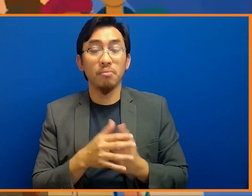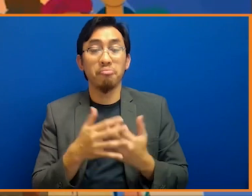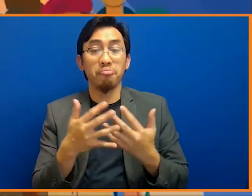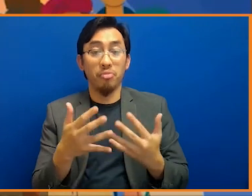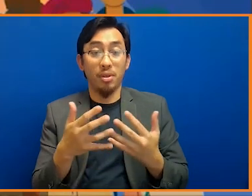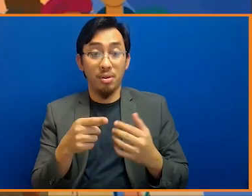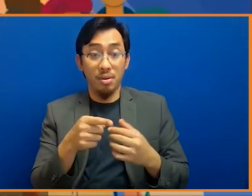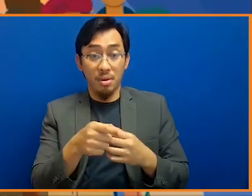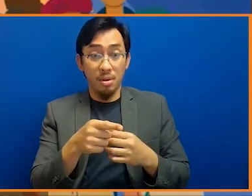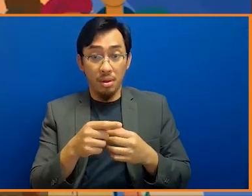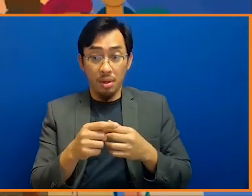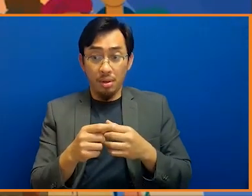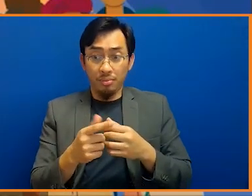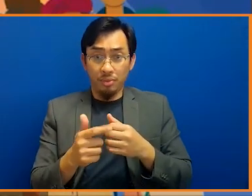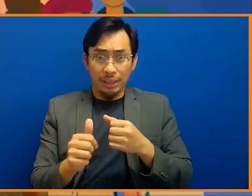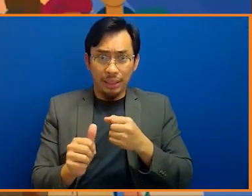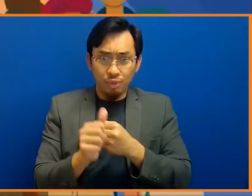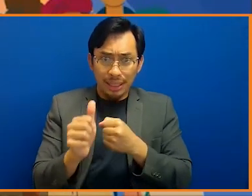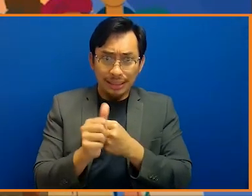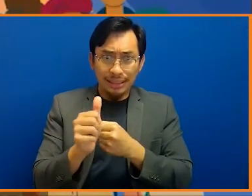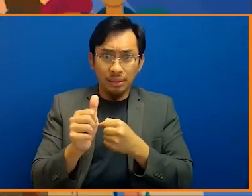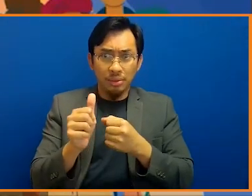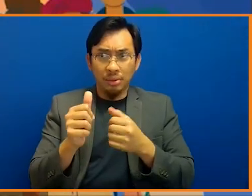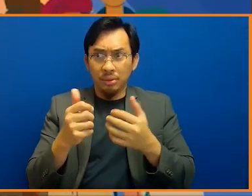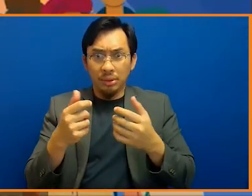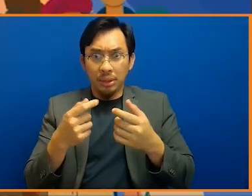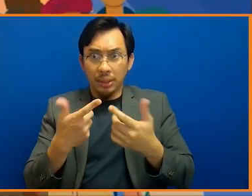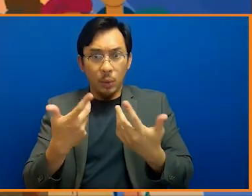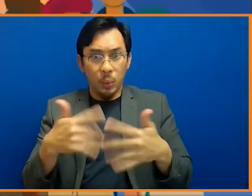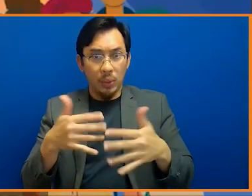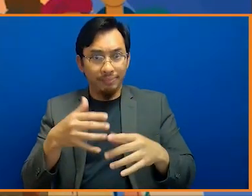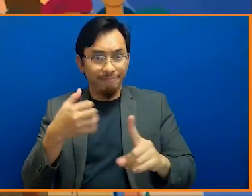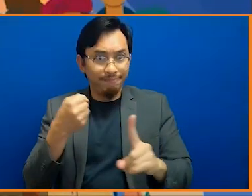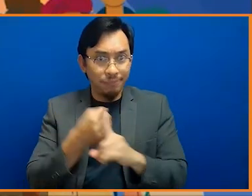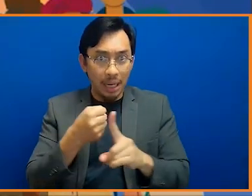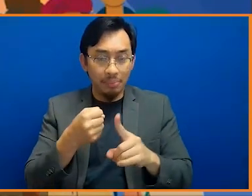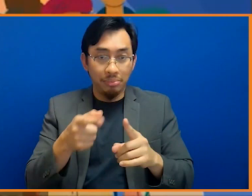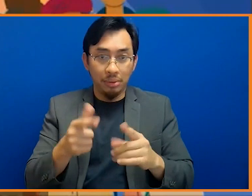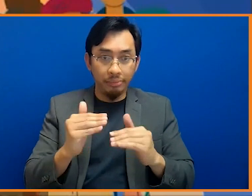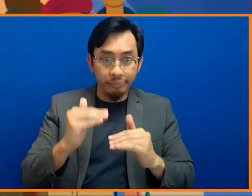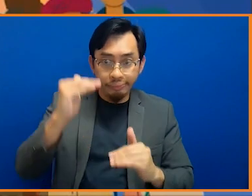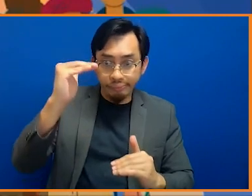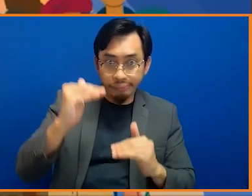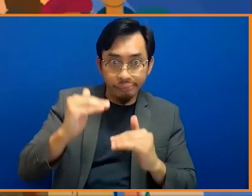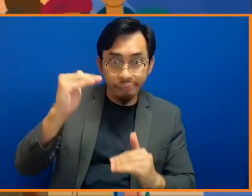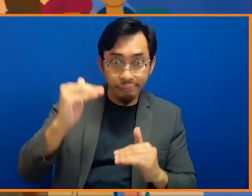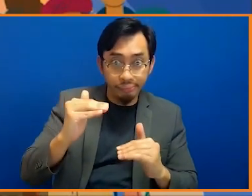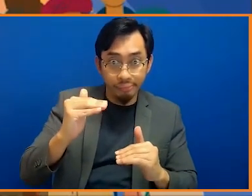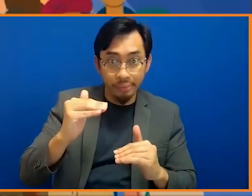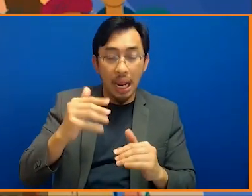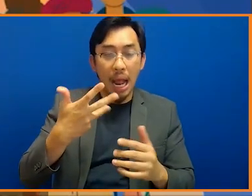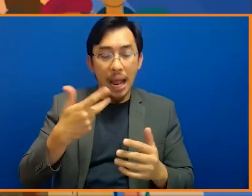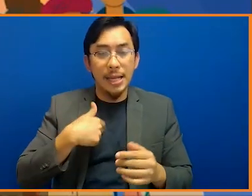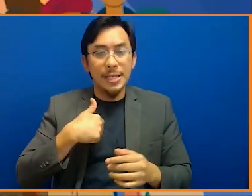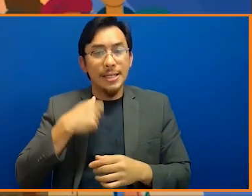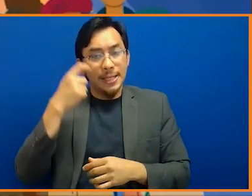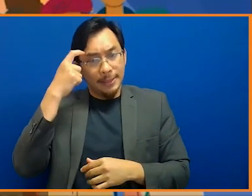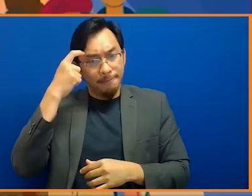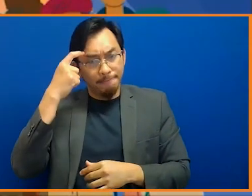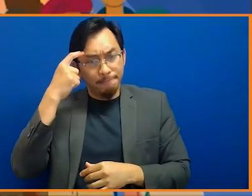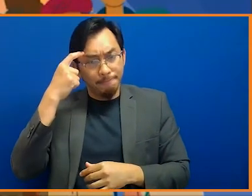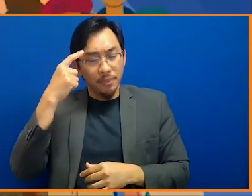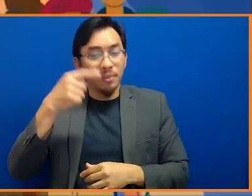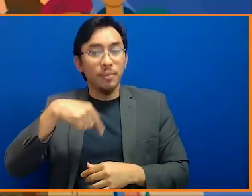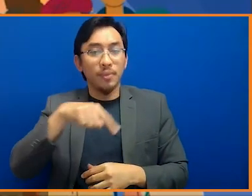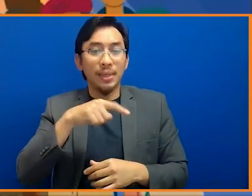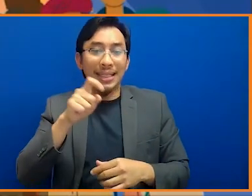to decrease the risks, we can decrease the hazard or the vulnerability or increase the capacity, right? Now, we tend to think